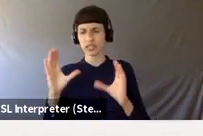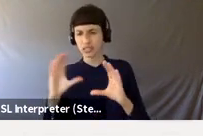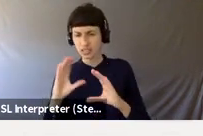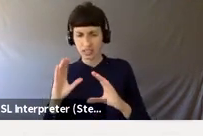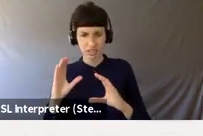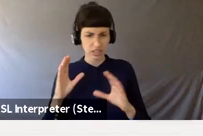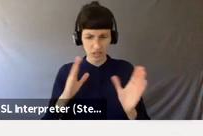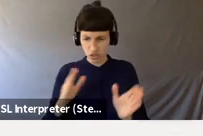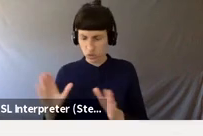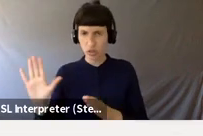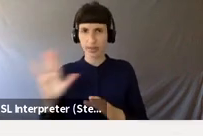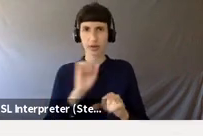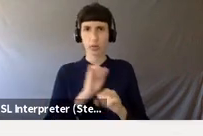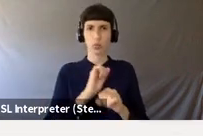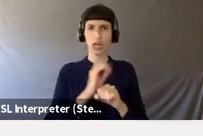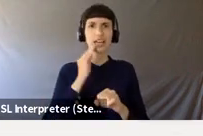their assignments.